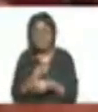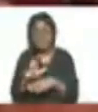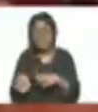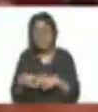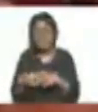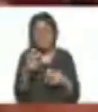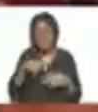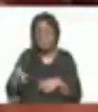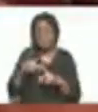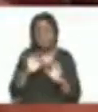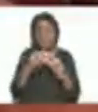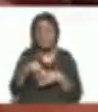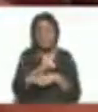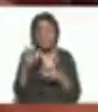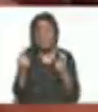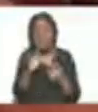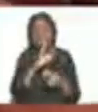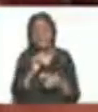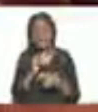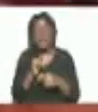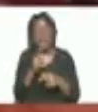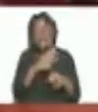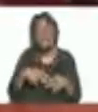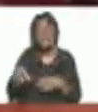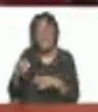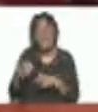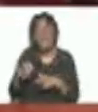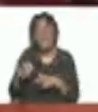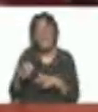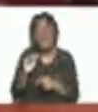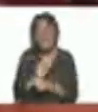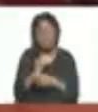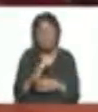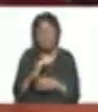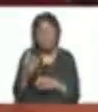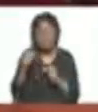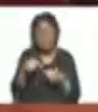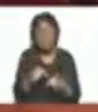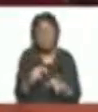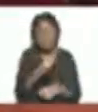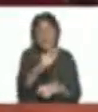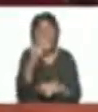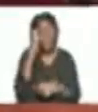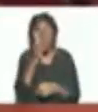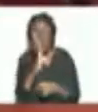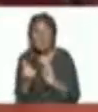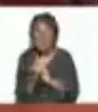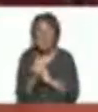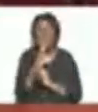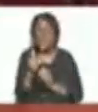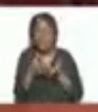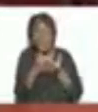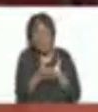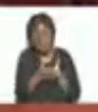would be done by excursion operators in those islands. So the seaplane would be met by a boat that picks up the folks and takes them for